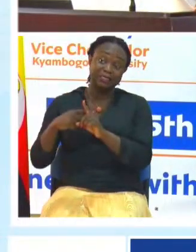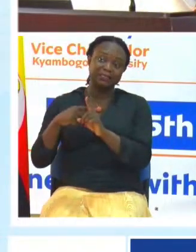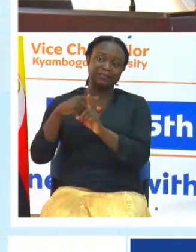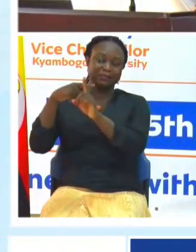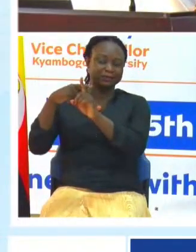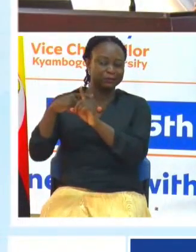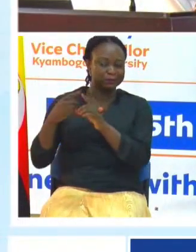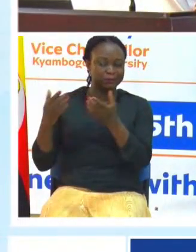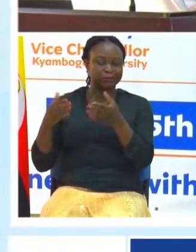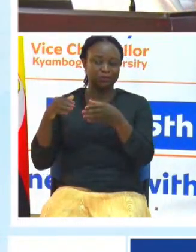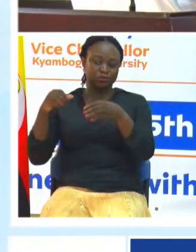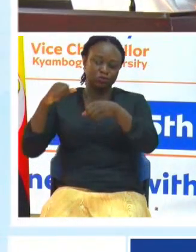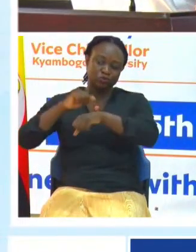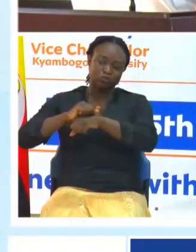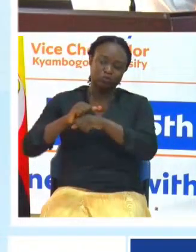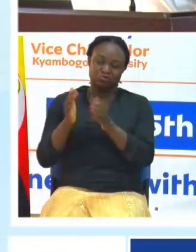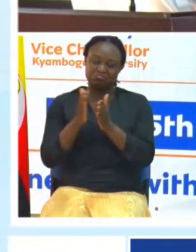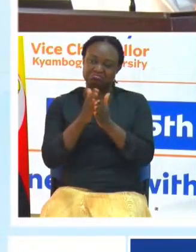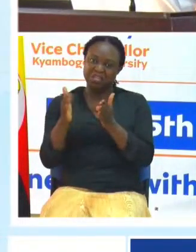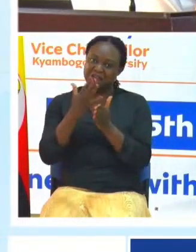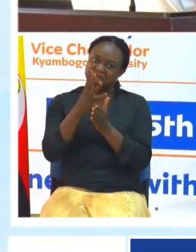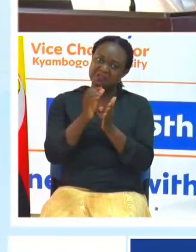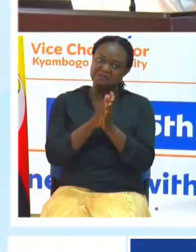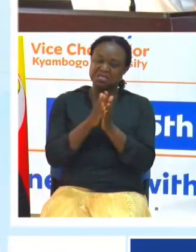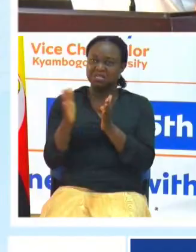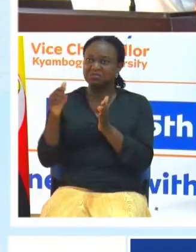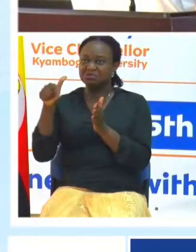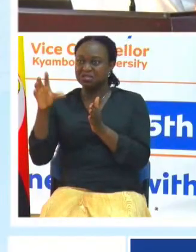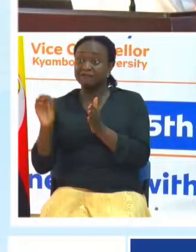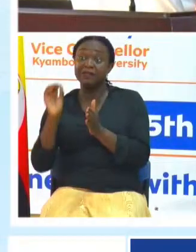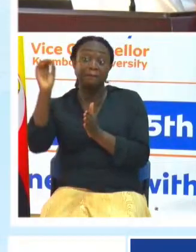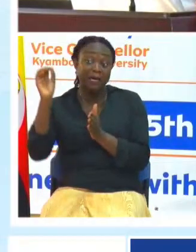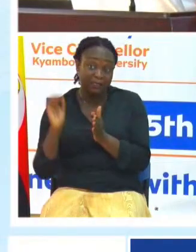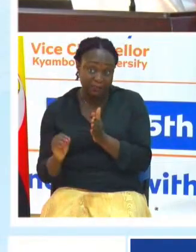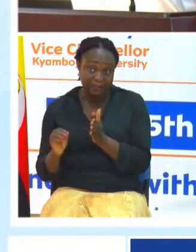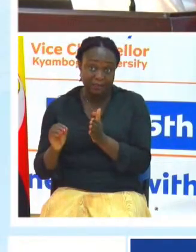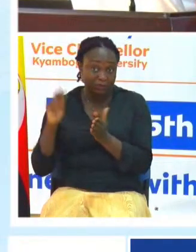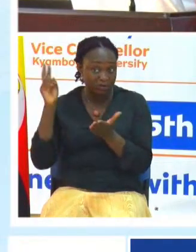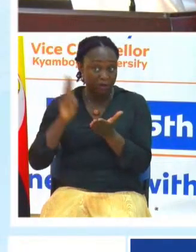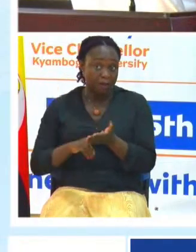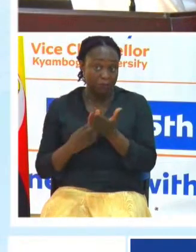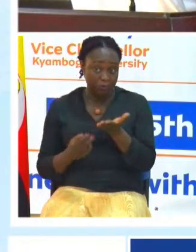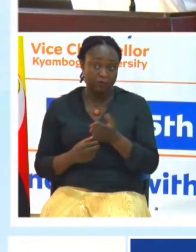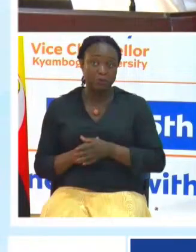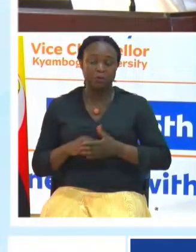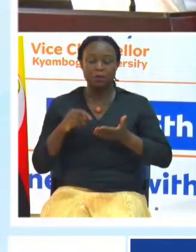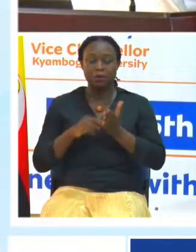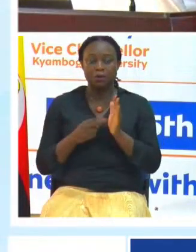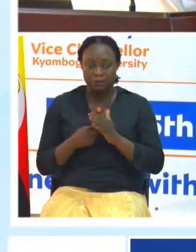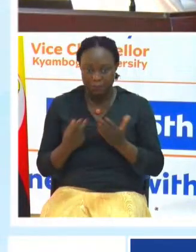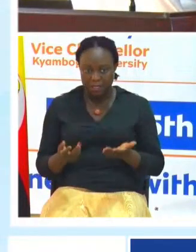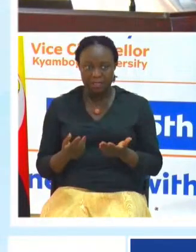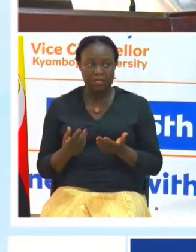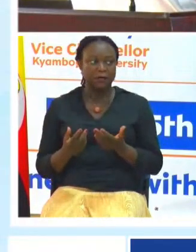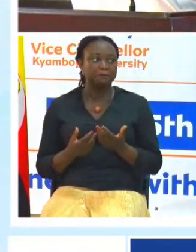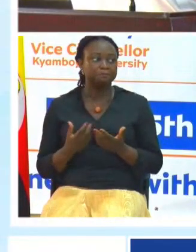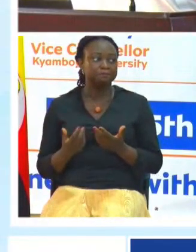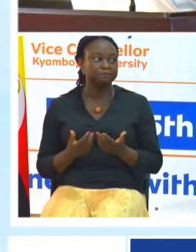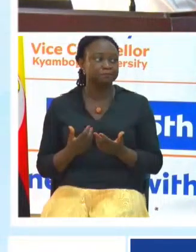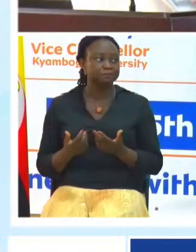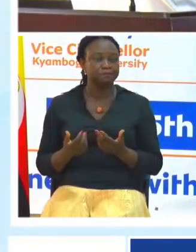hand, have between 50 to 70% acceptance, meaning that